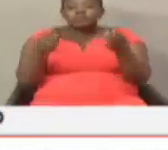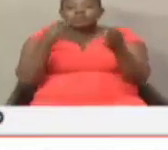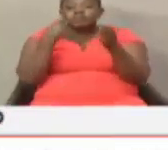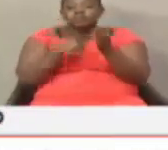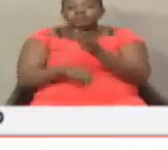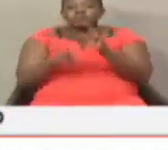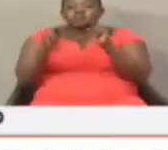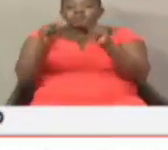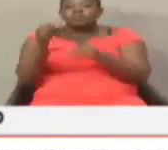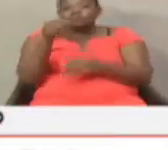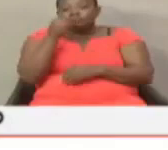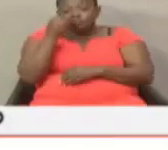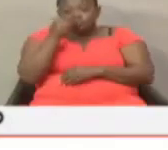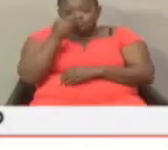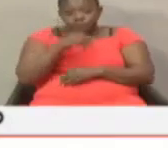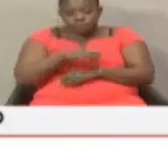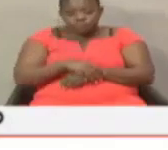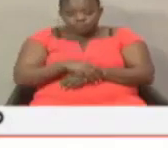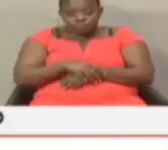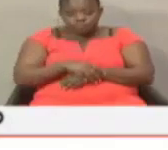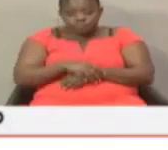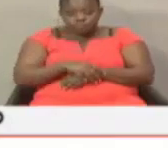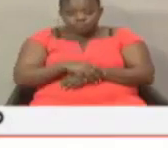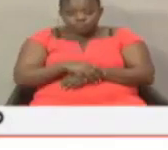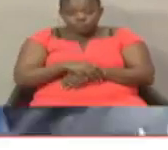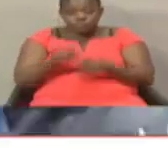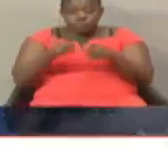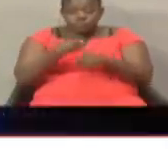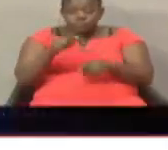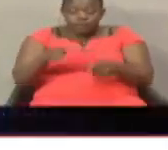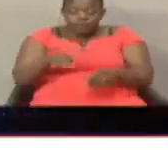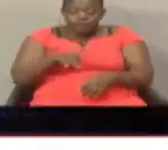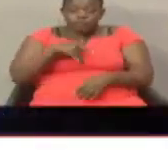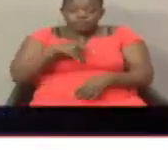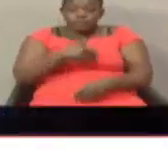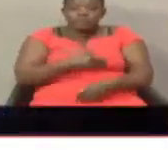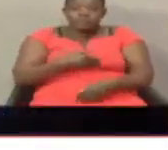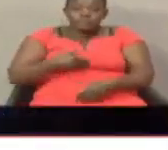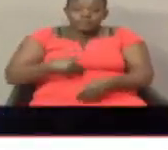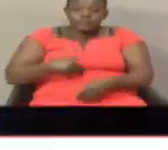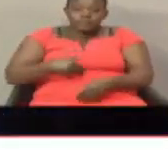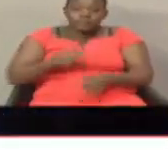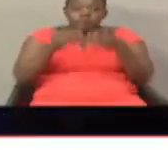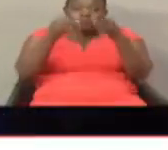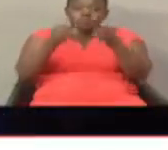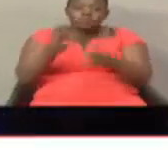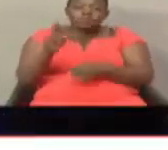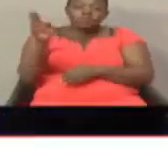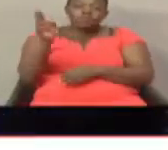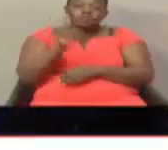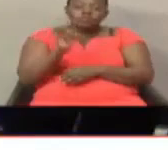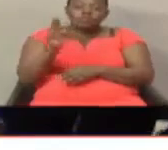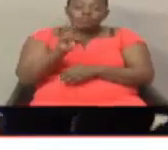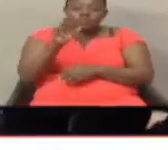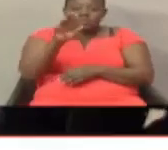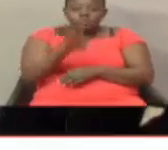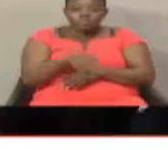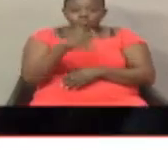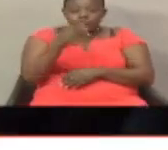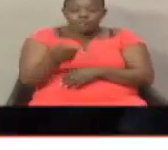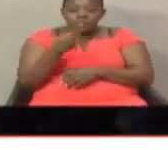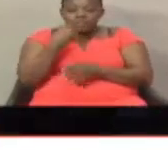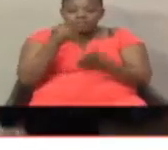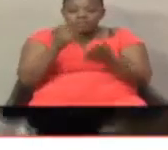nti temuyina na kyakulya nga muyina enjala. Mbadde ebintu ebikala okuli akawunga